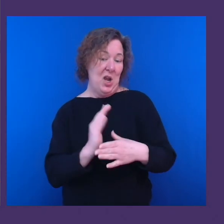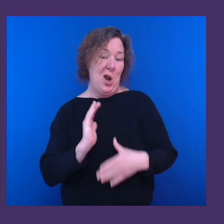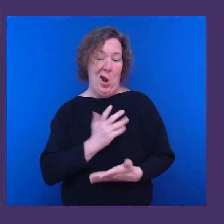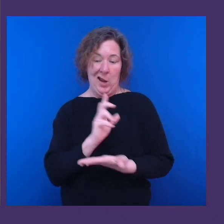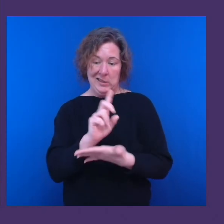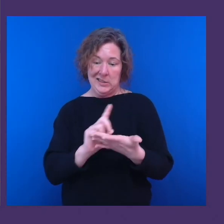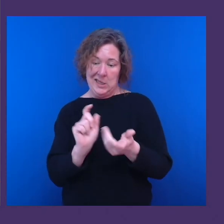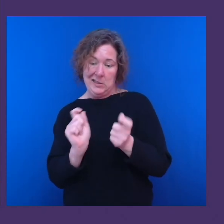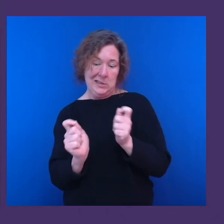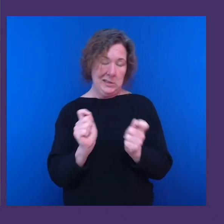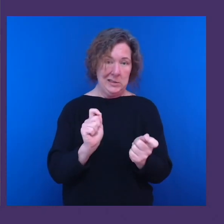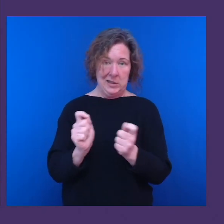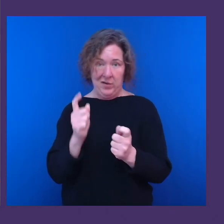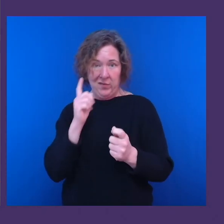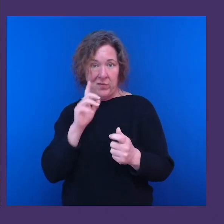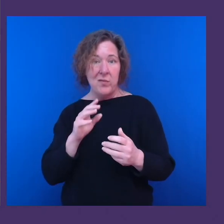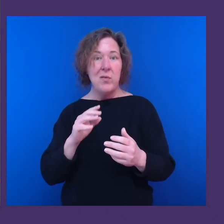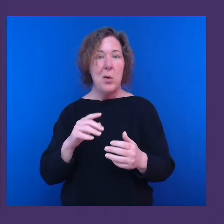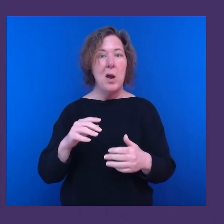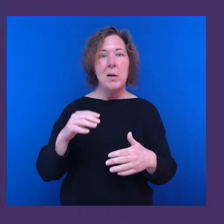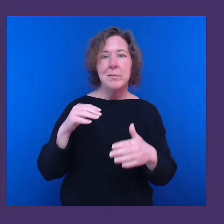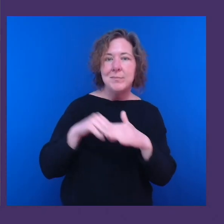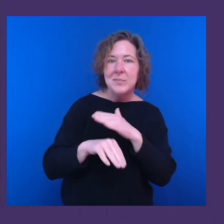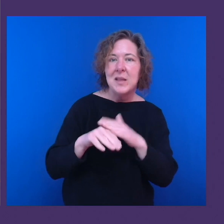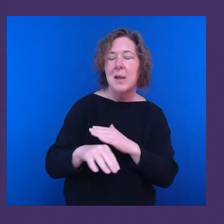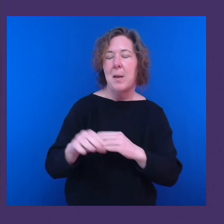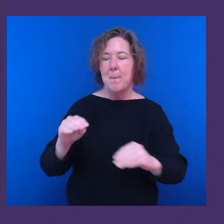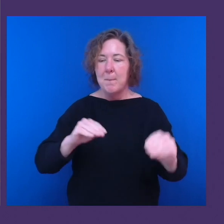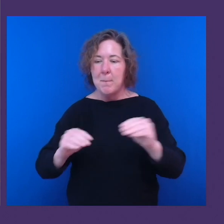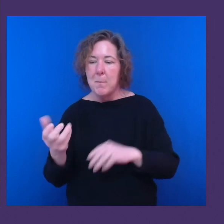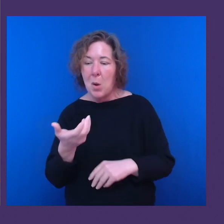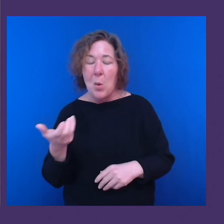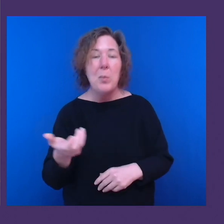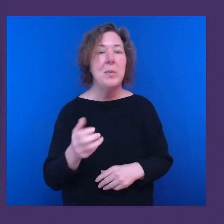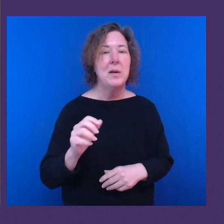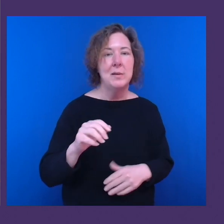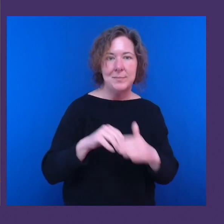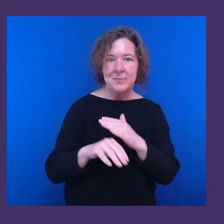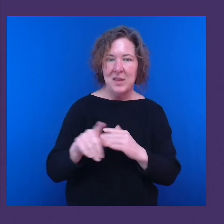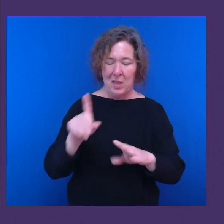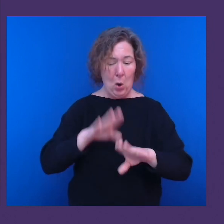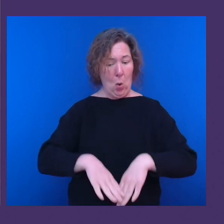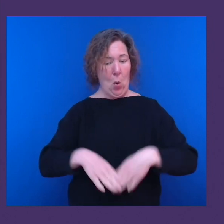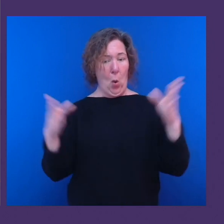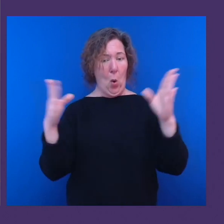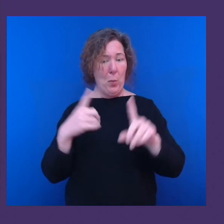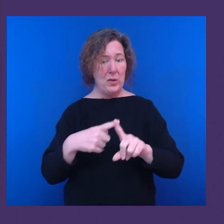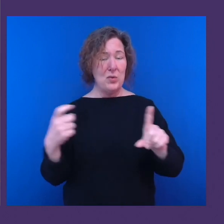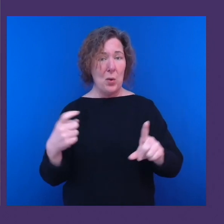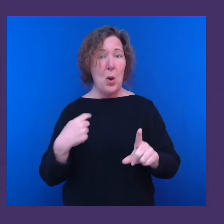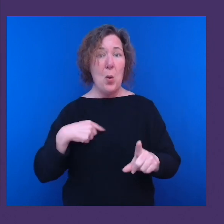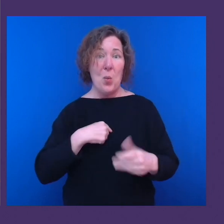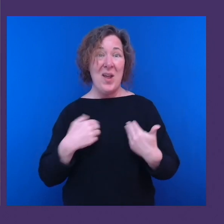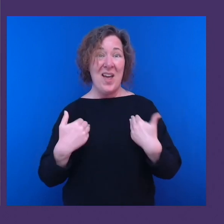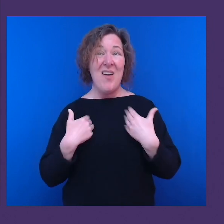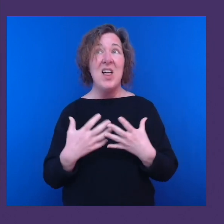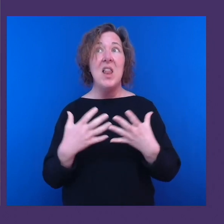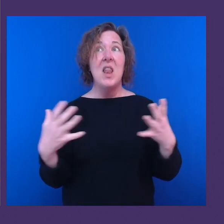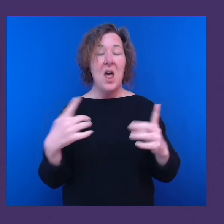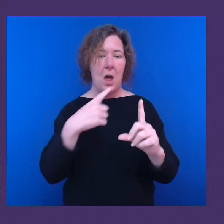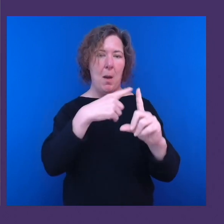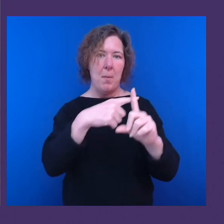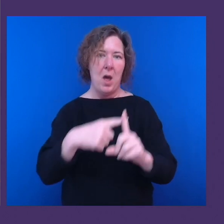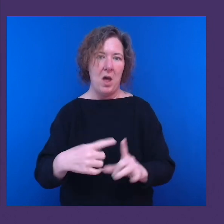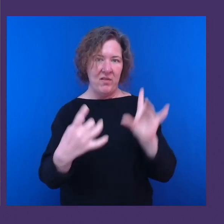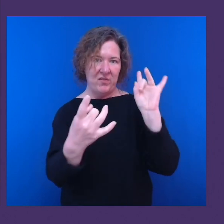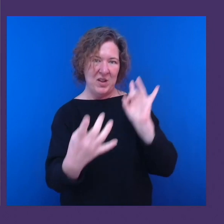and mobile accessibility applications widely. They're open source. And we got a lot of positive feedback, and they've been adopted by a